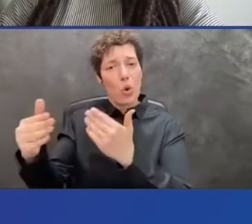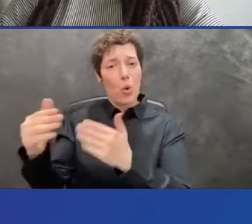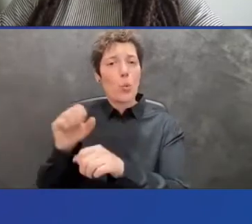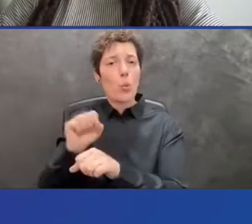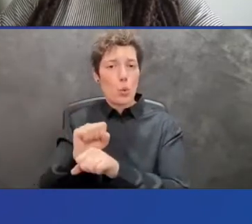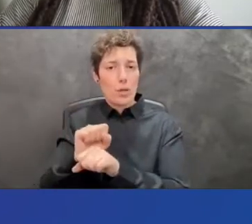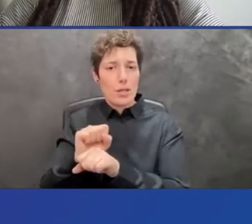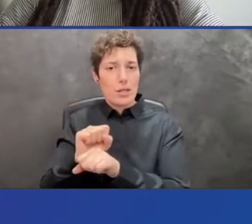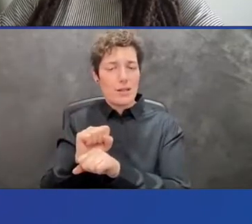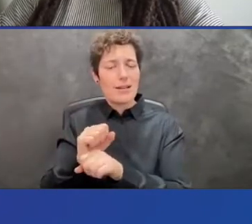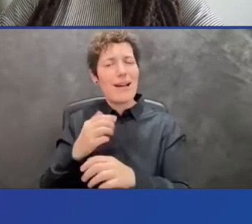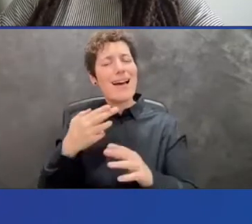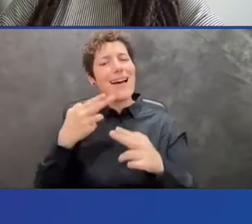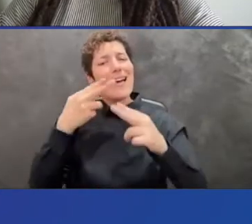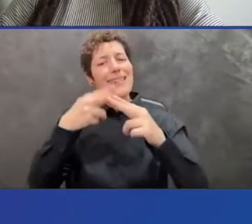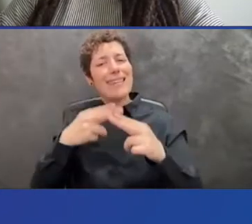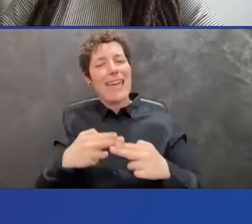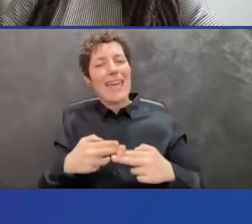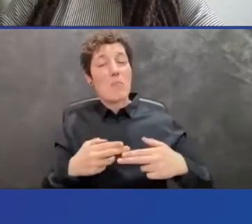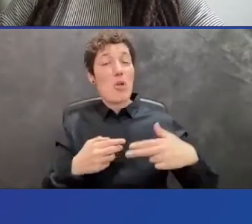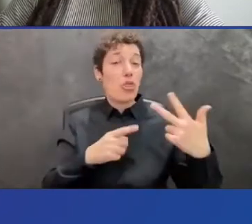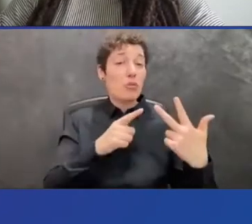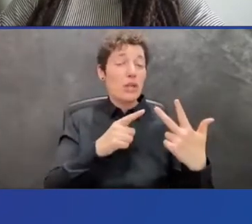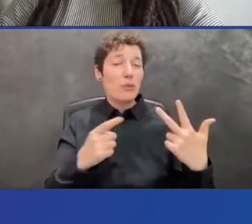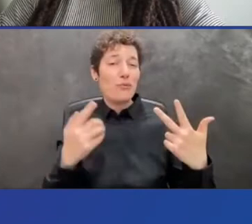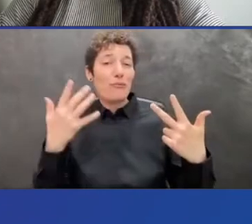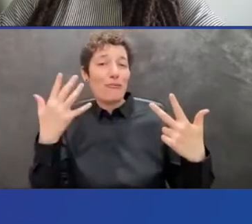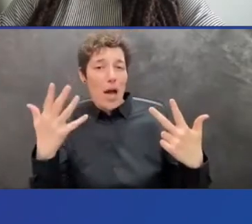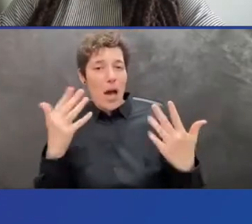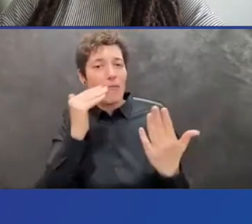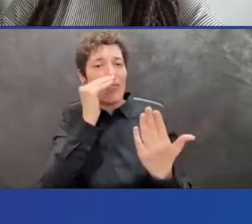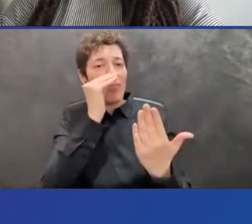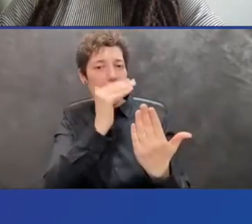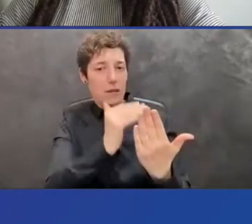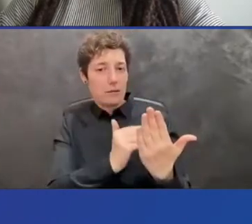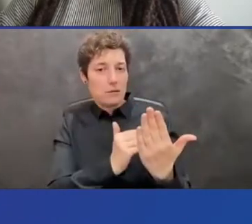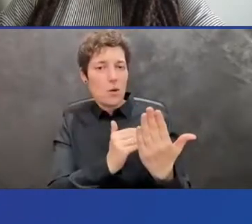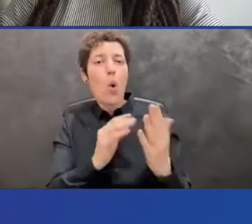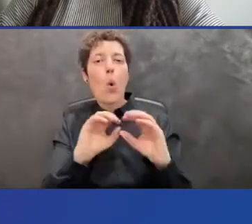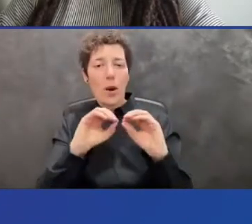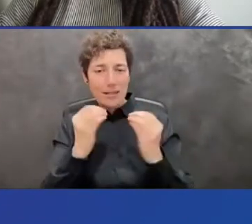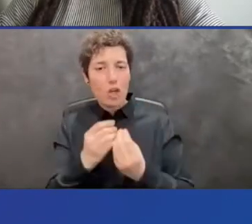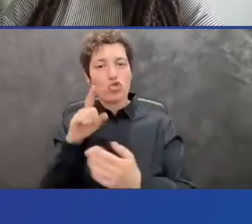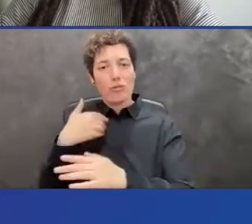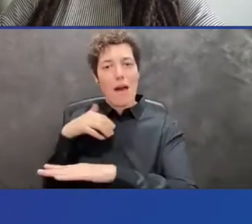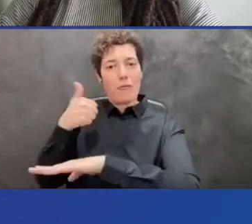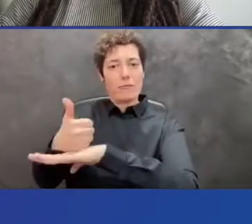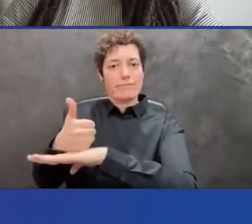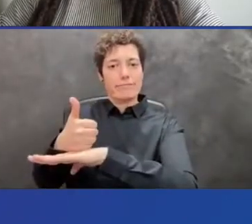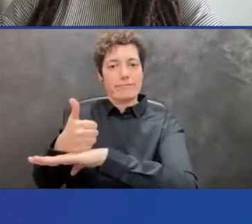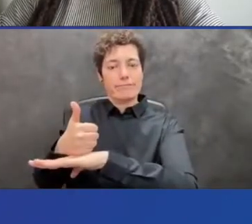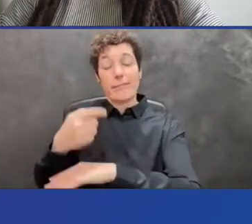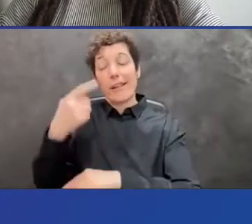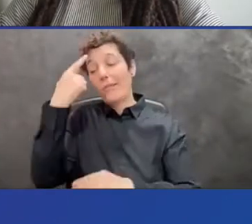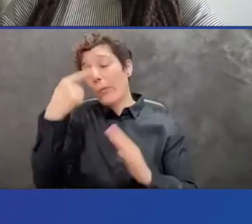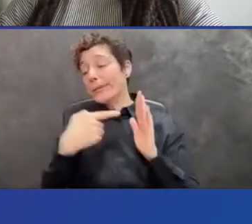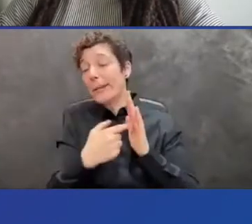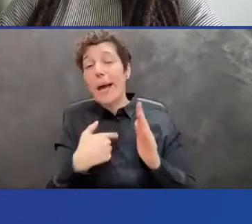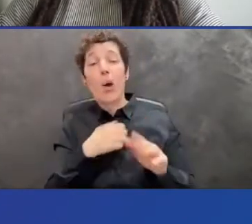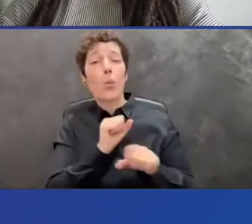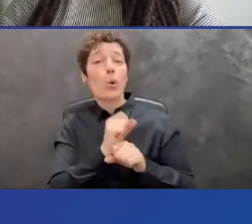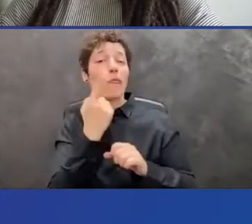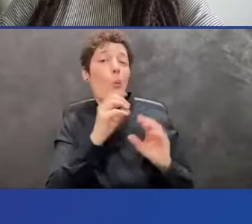3 to 5 things for the organization to have in place, let's say, you know, I work for XYZ organization,